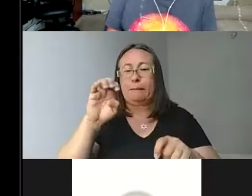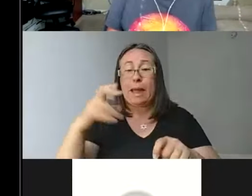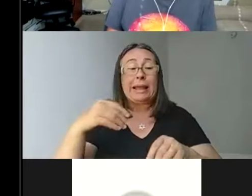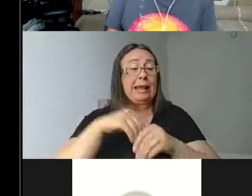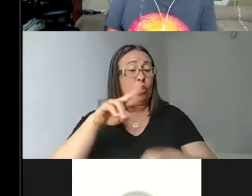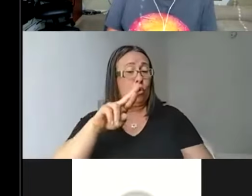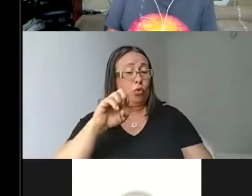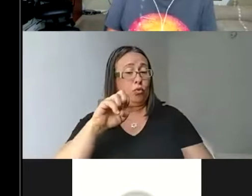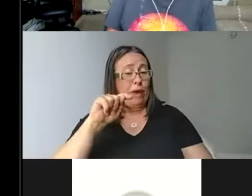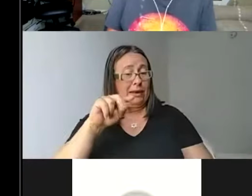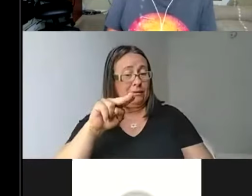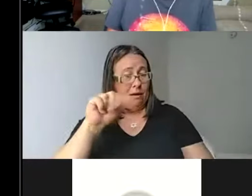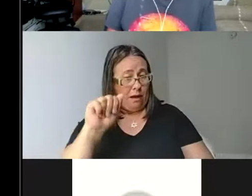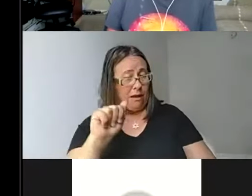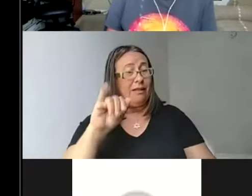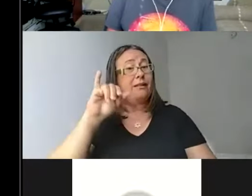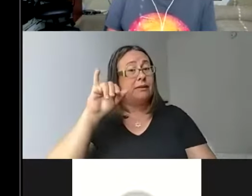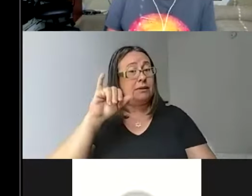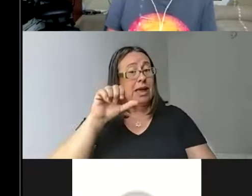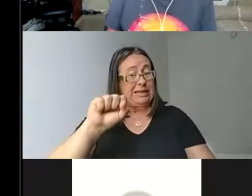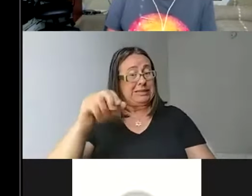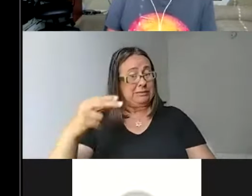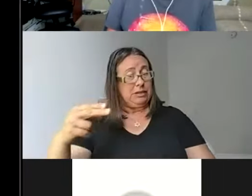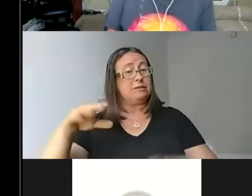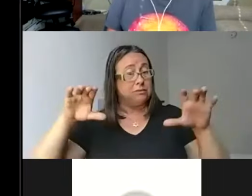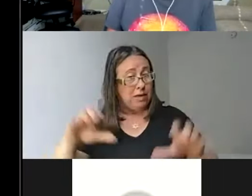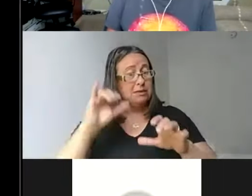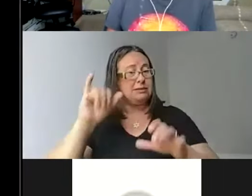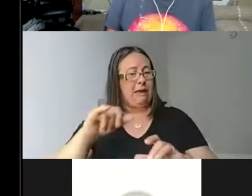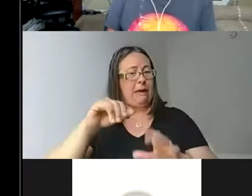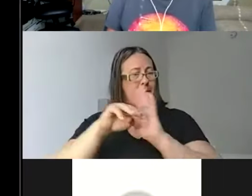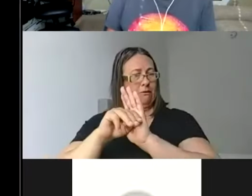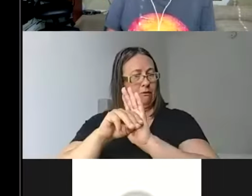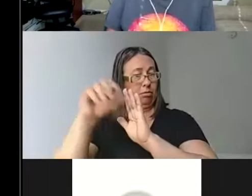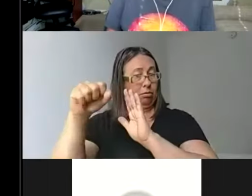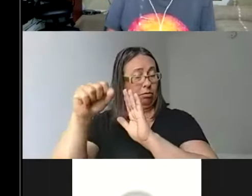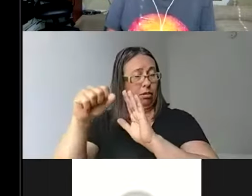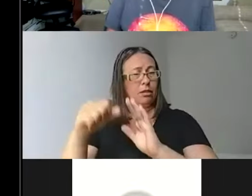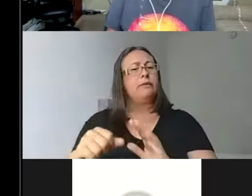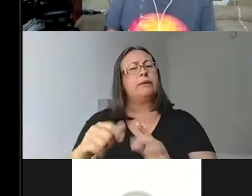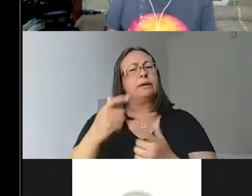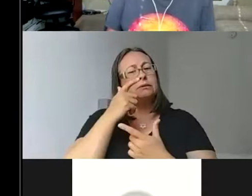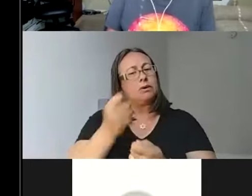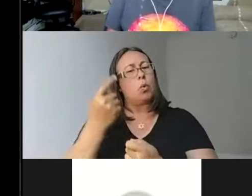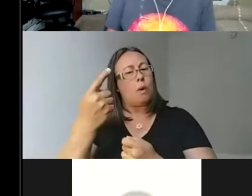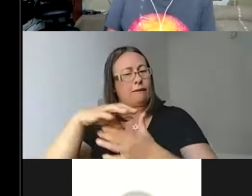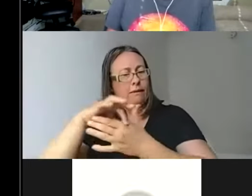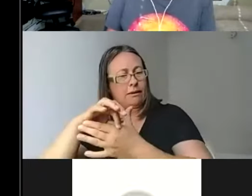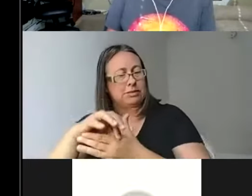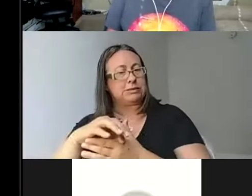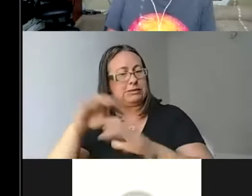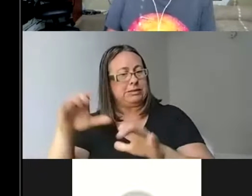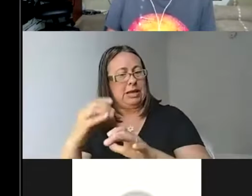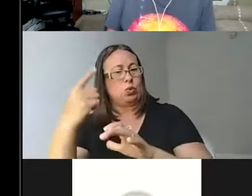does that model. And so it's pretty neat how in one context it does one thing and in another it does something slightly